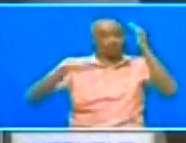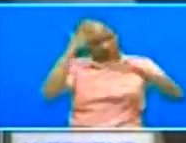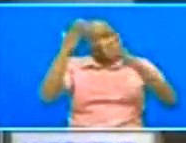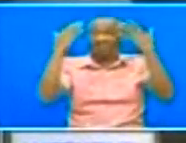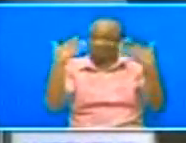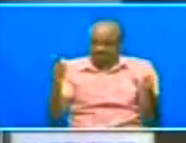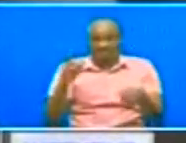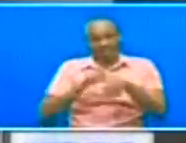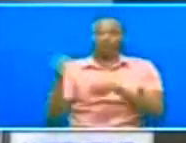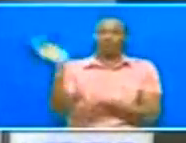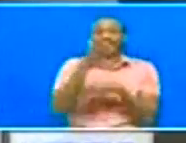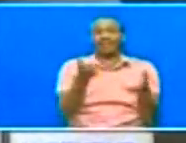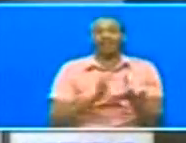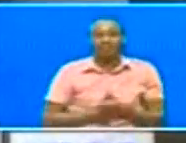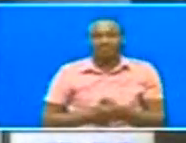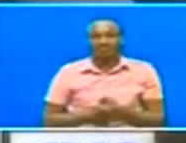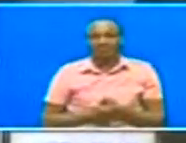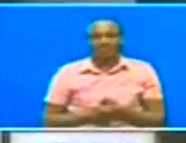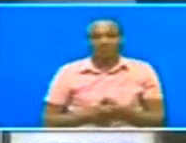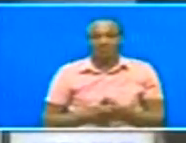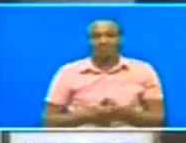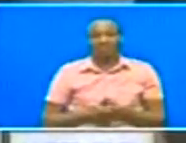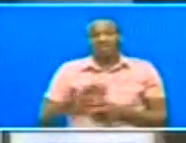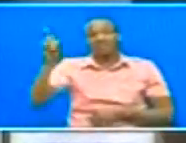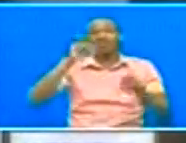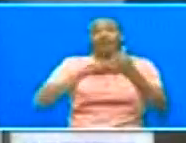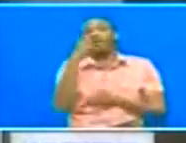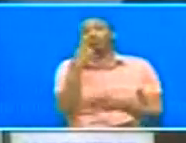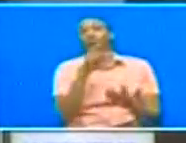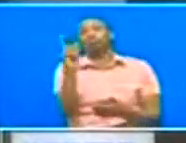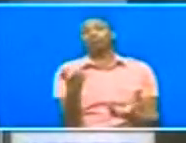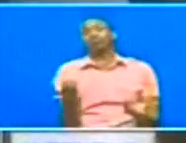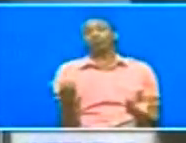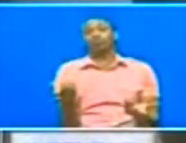to universities, come back. Mario, who?